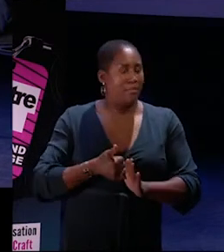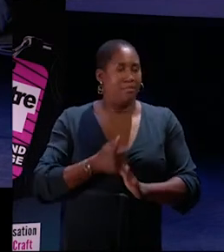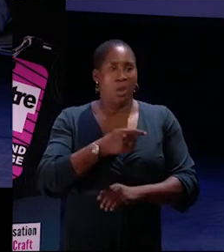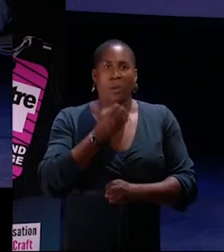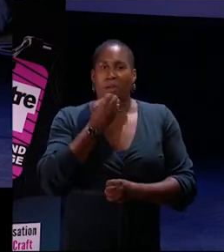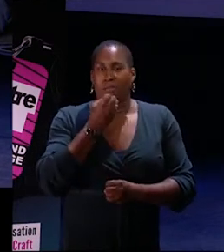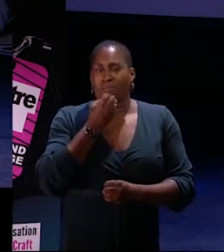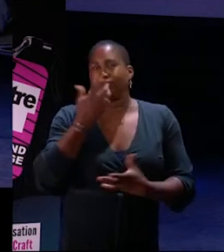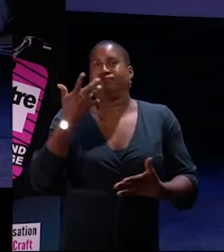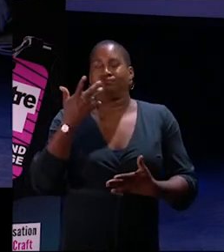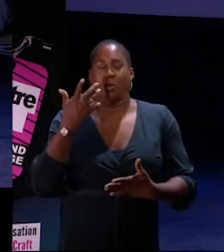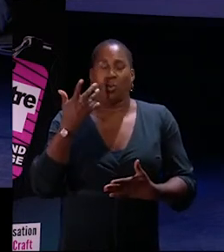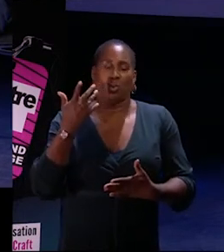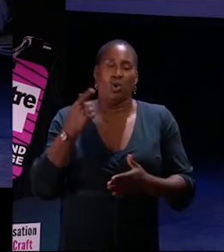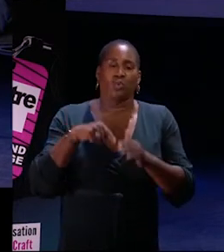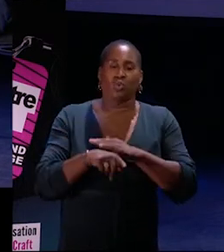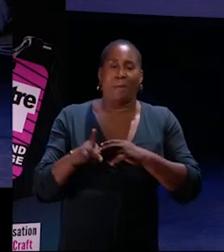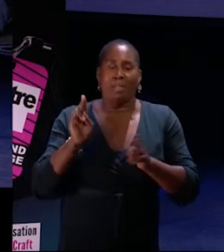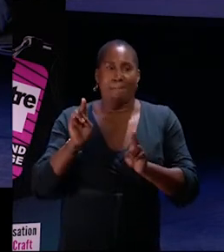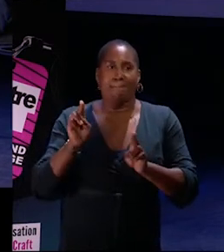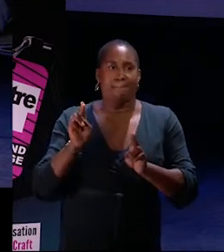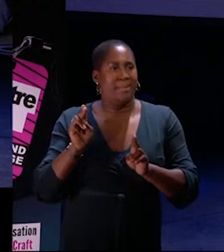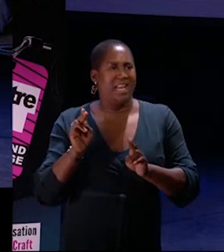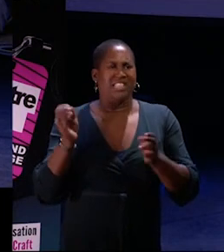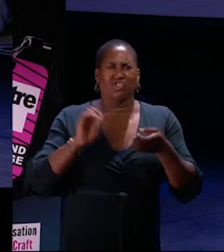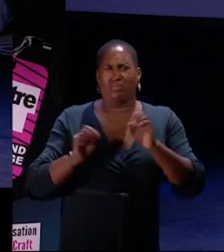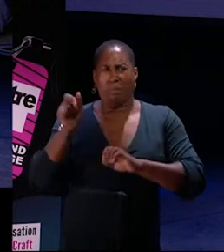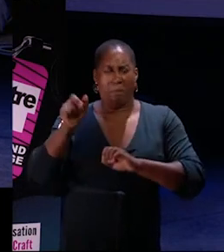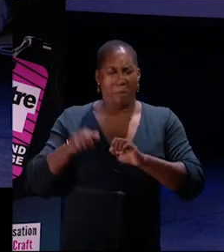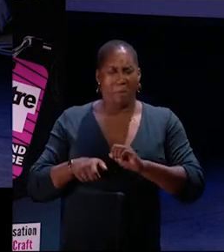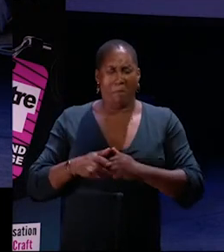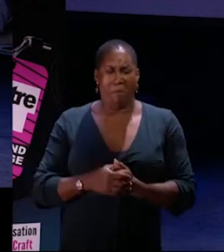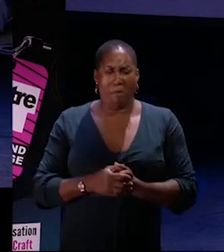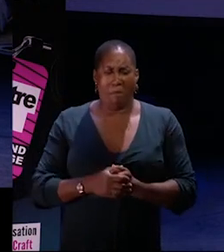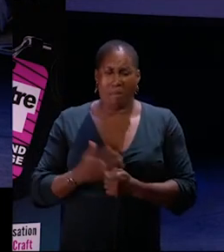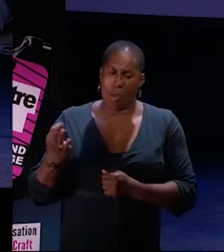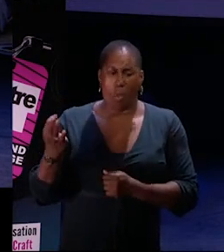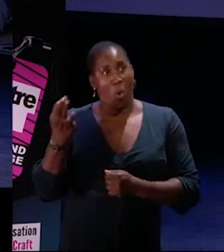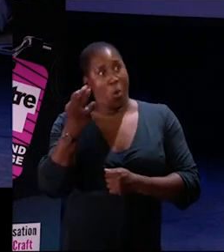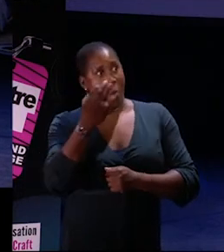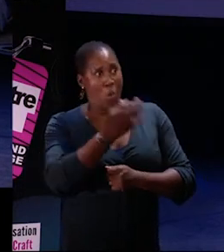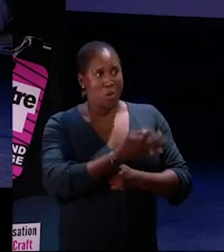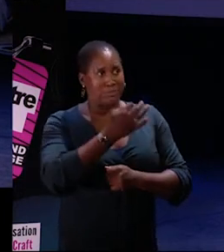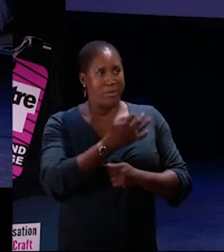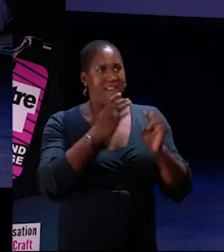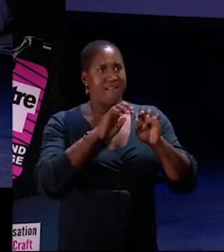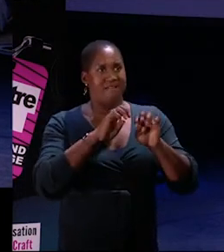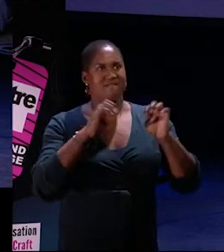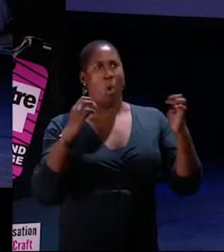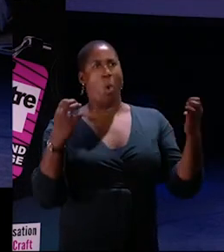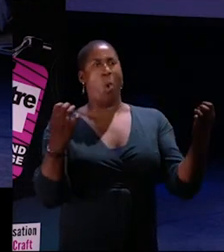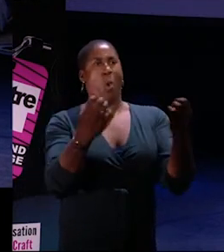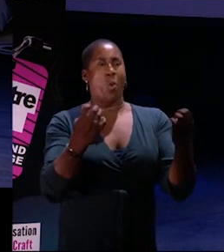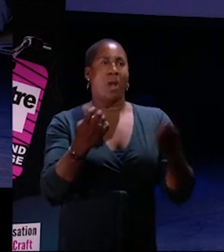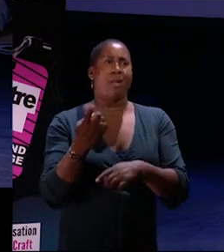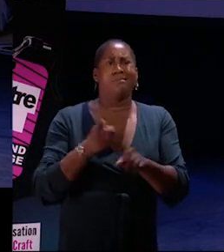by Neil deGrasse Tyson, a scientist, who was asked in a town hall forum, a young girl got